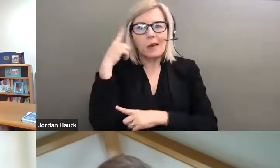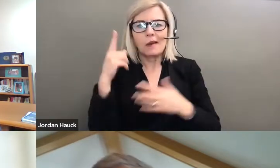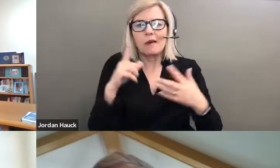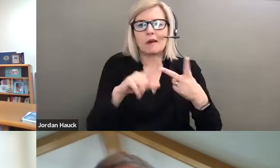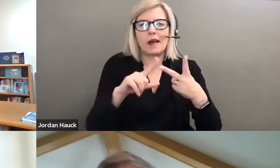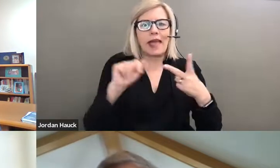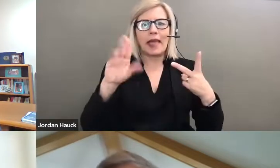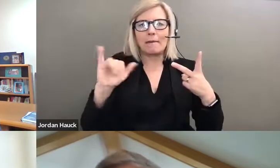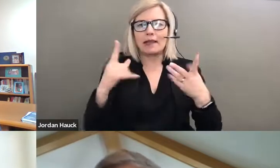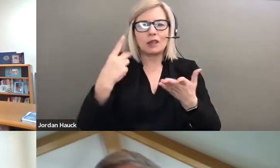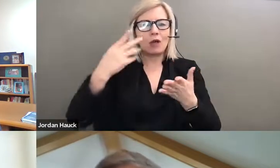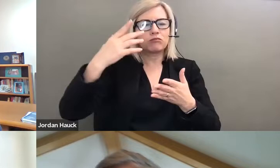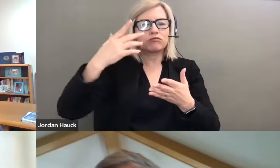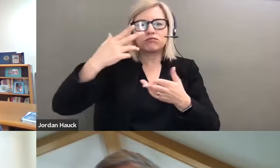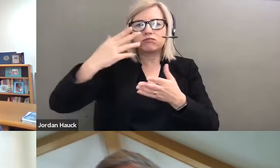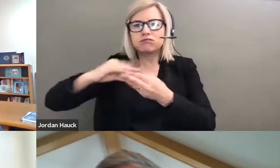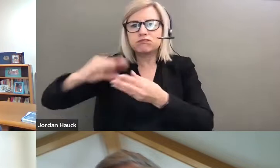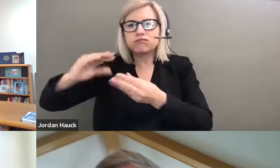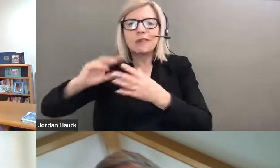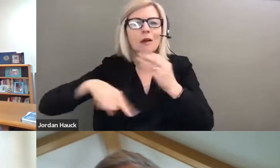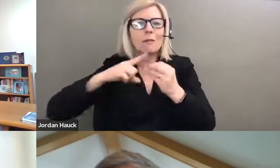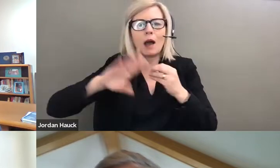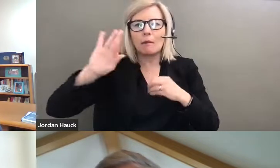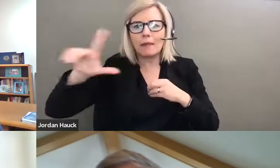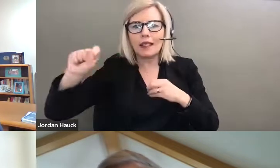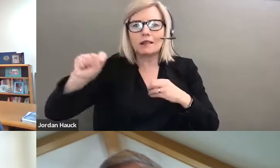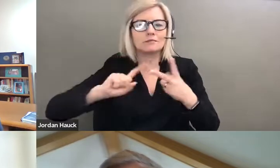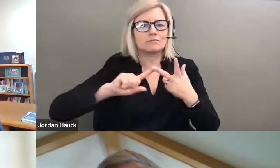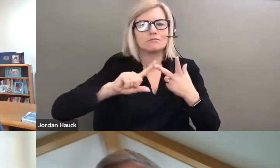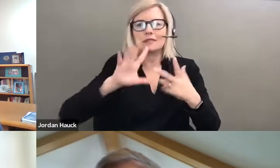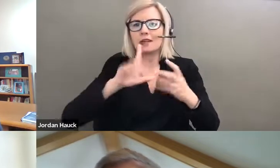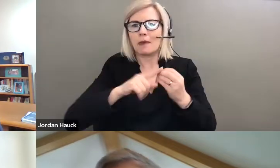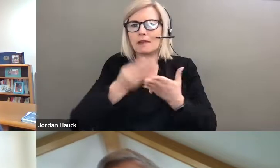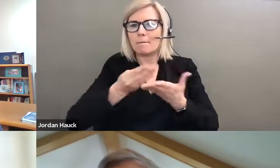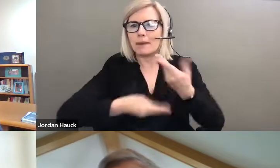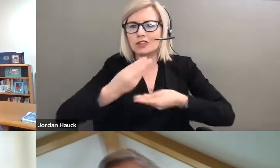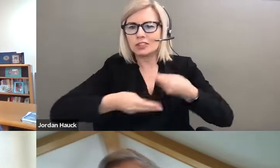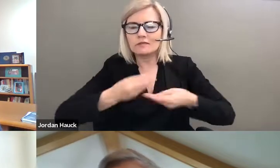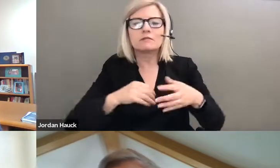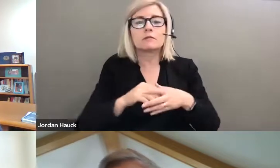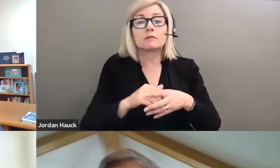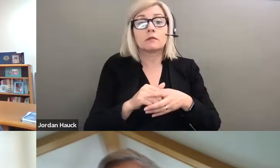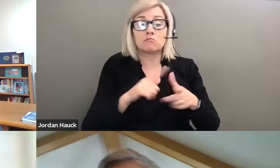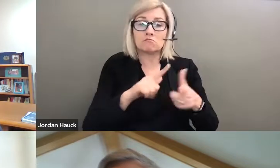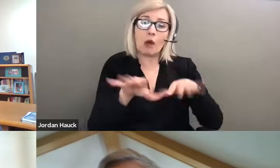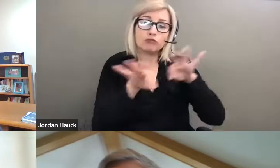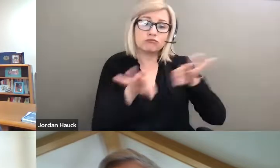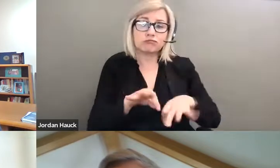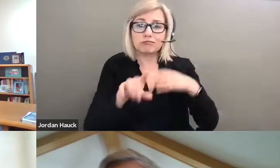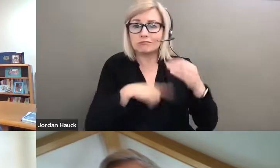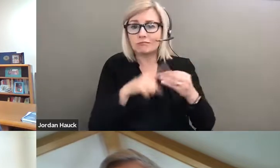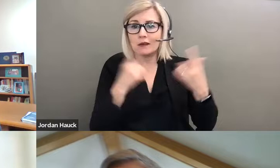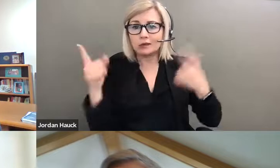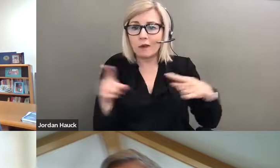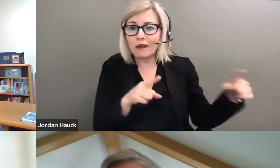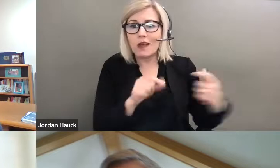what's happening with some bills and what's happening with the budget. And I'm going to have a little conversation about what's going on with the alignment of